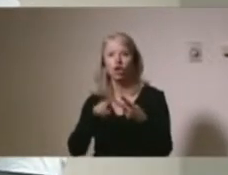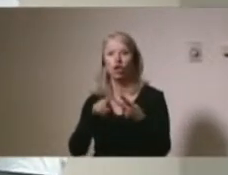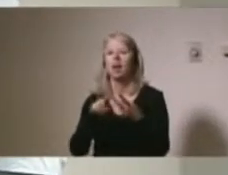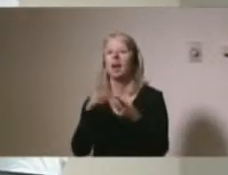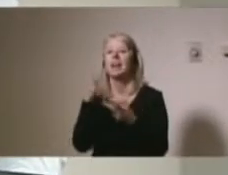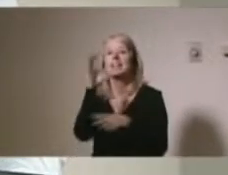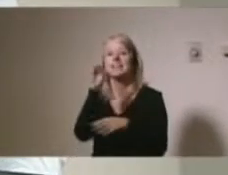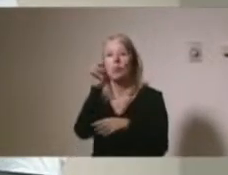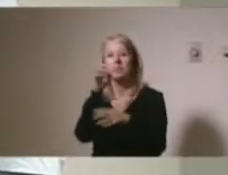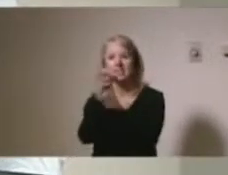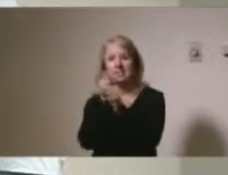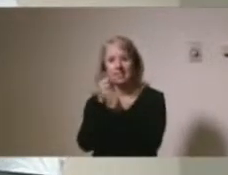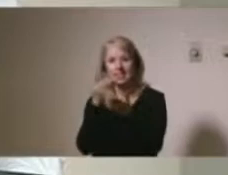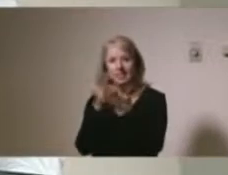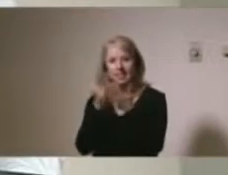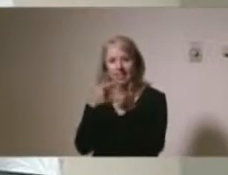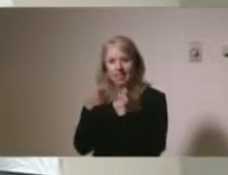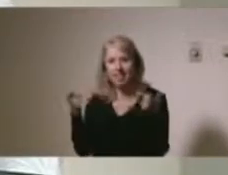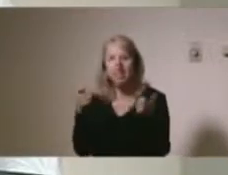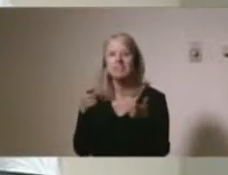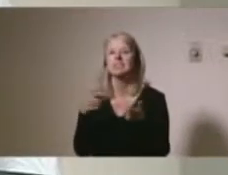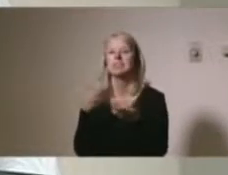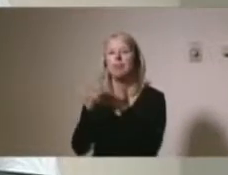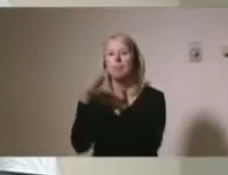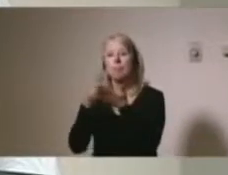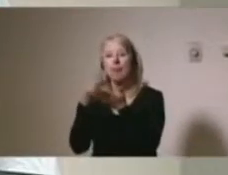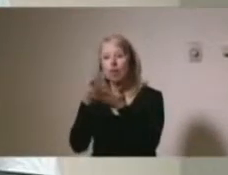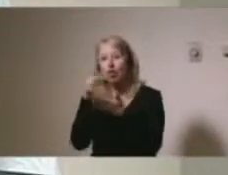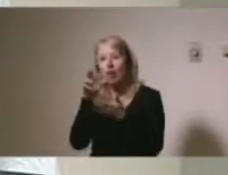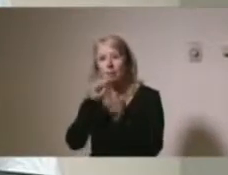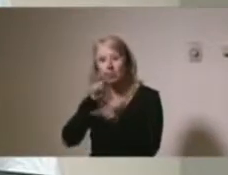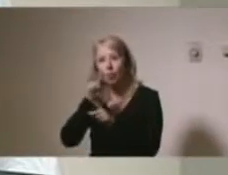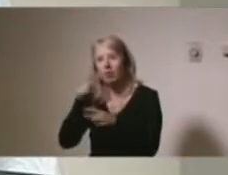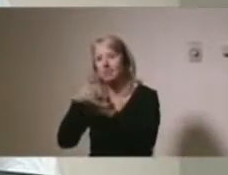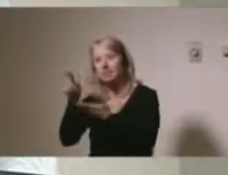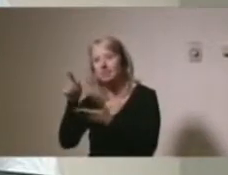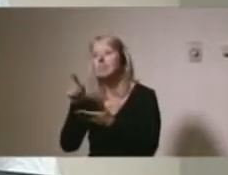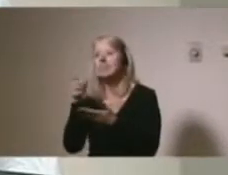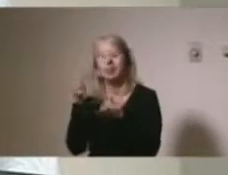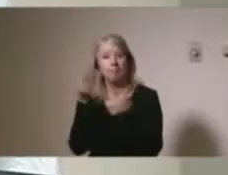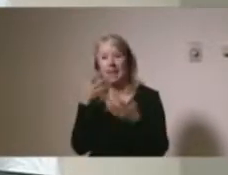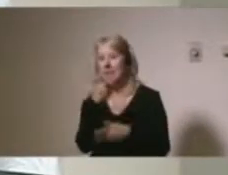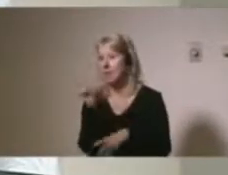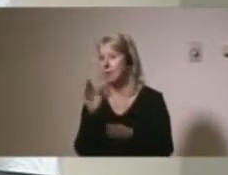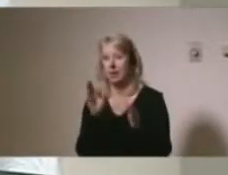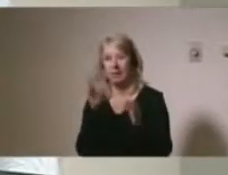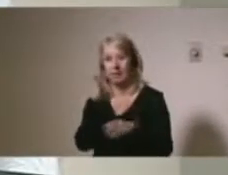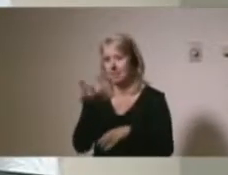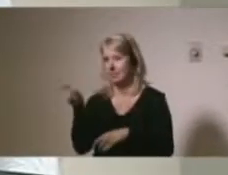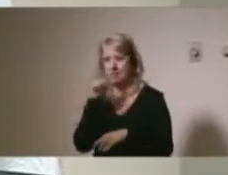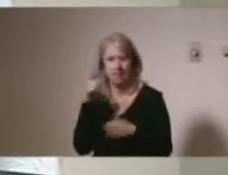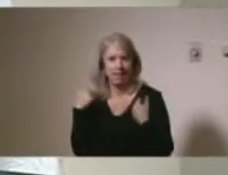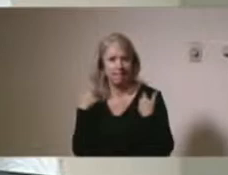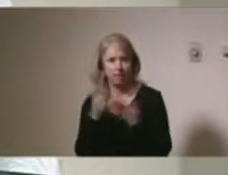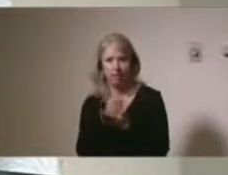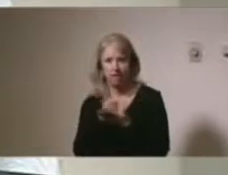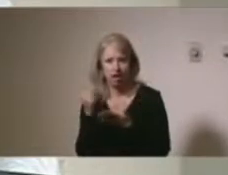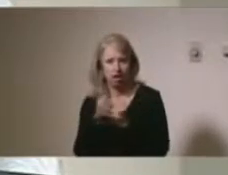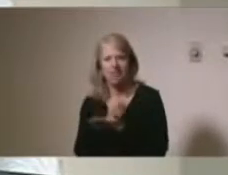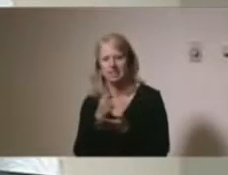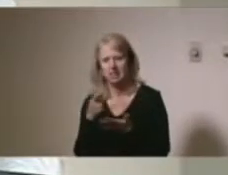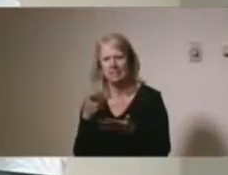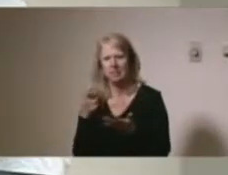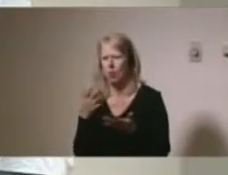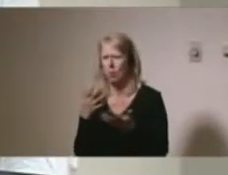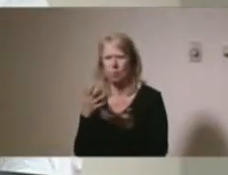receiving, and MoneyGrams. Outside these communities, not a lot of people have credit cards, and you know, these are pretty much a